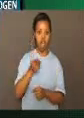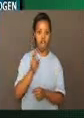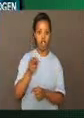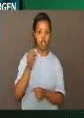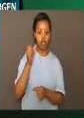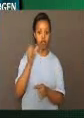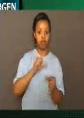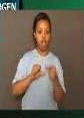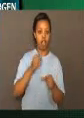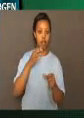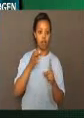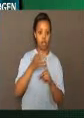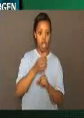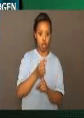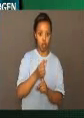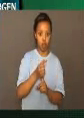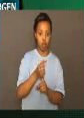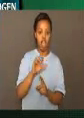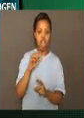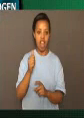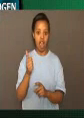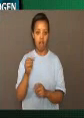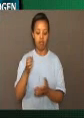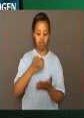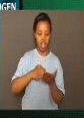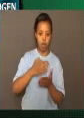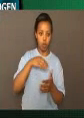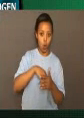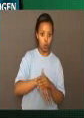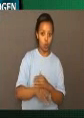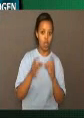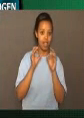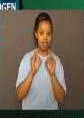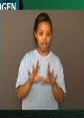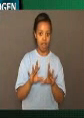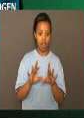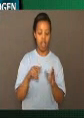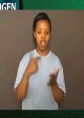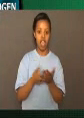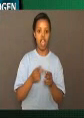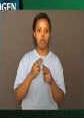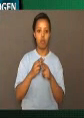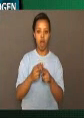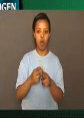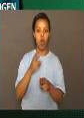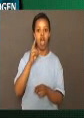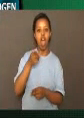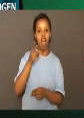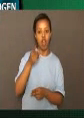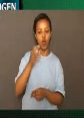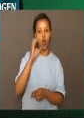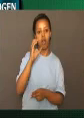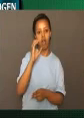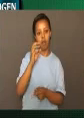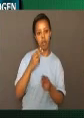hydrogen atoms with no other elements involved is called a